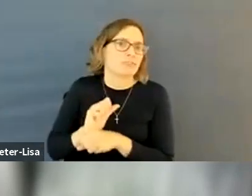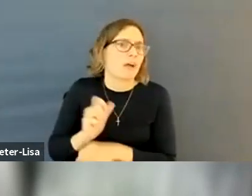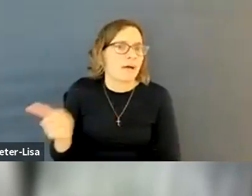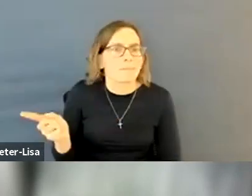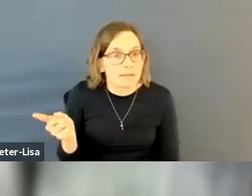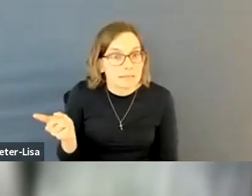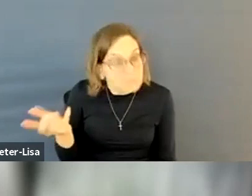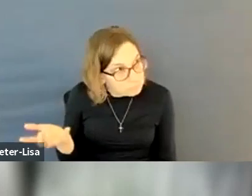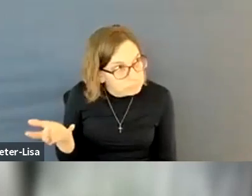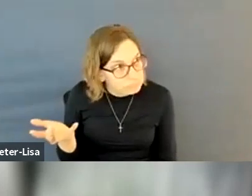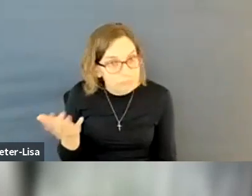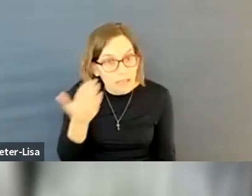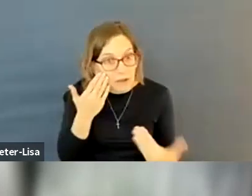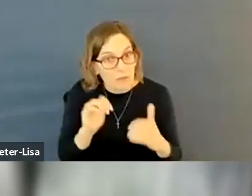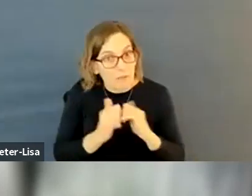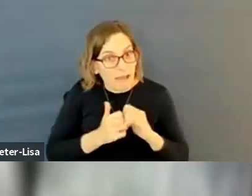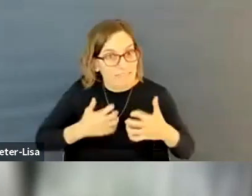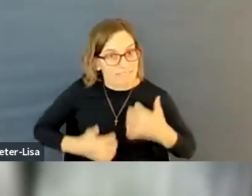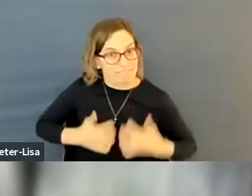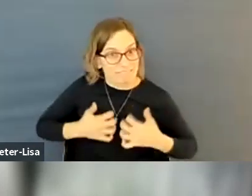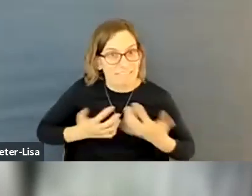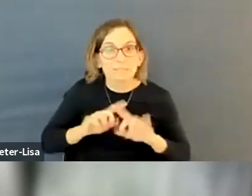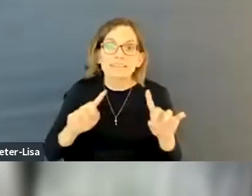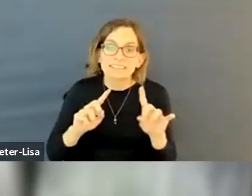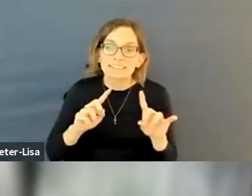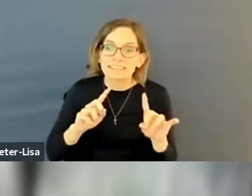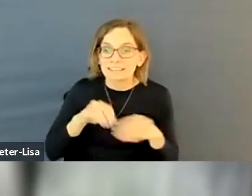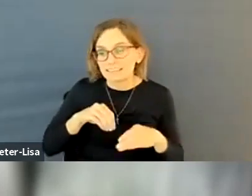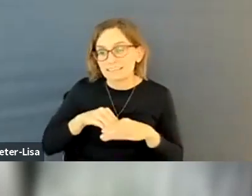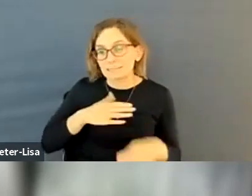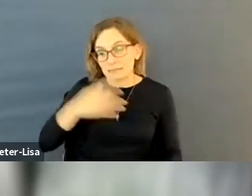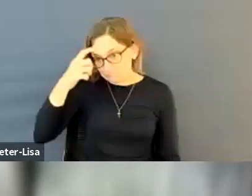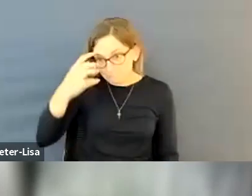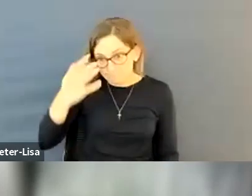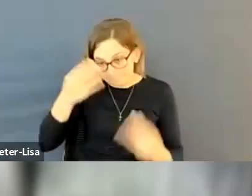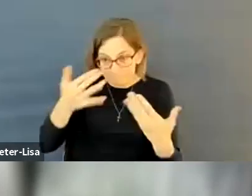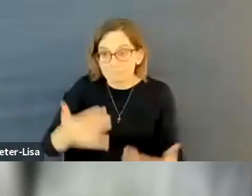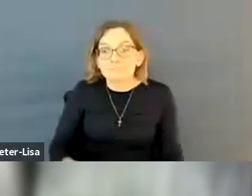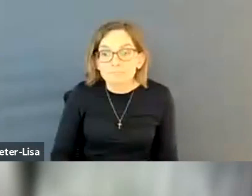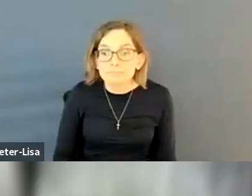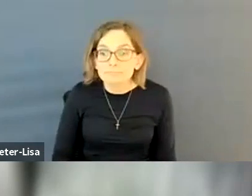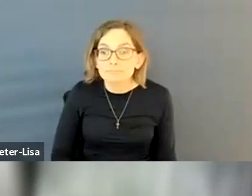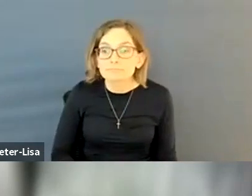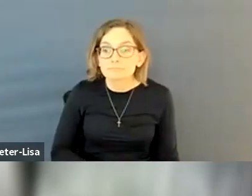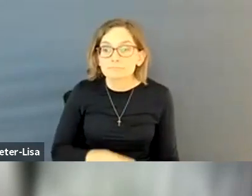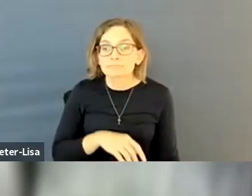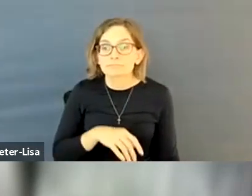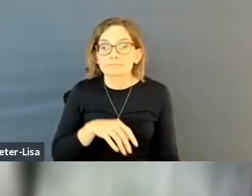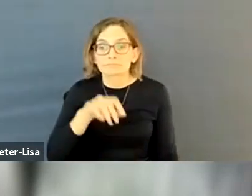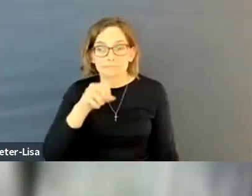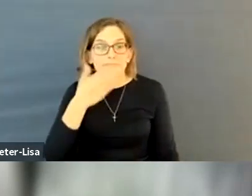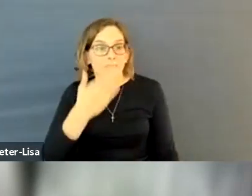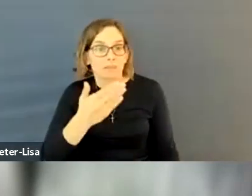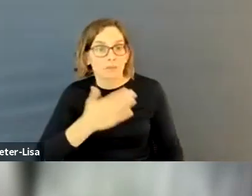don't really know how to sit with that, but it was just an inside. Yeah, thank you. I appreciate that. And,